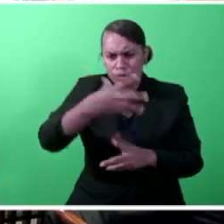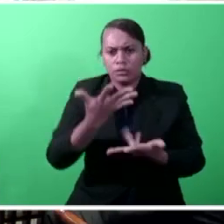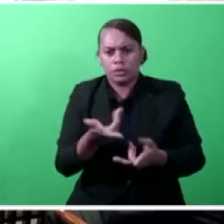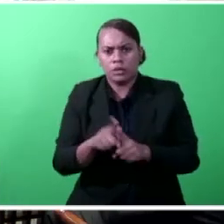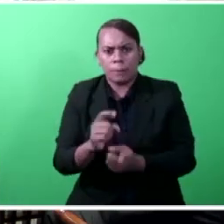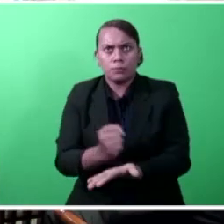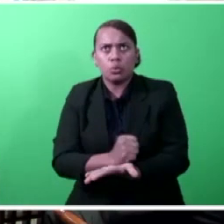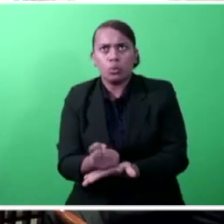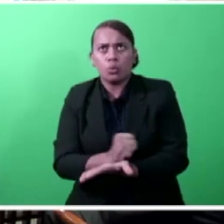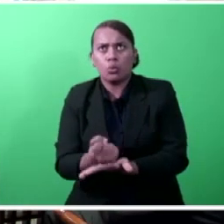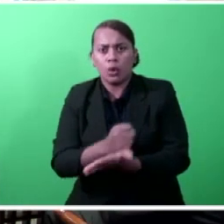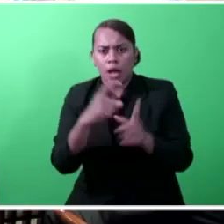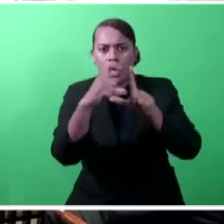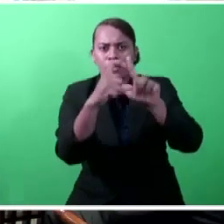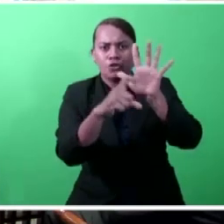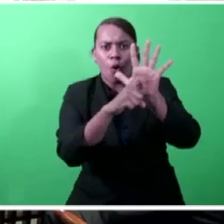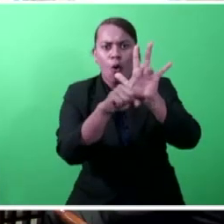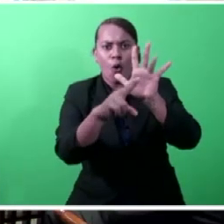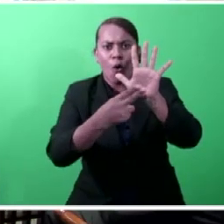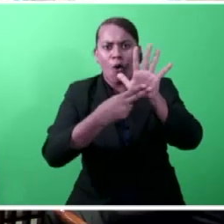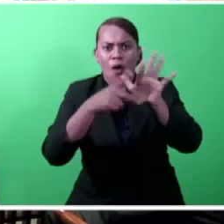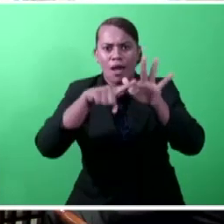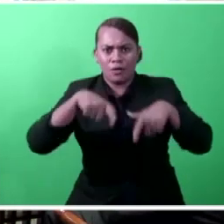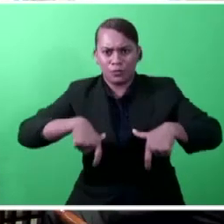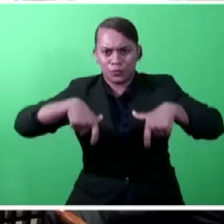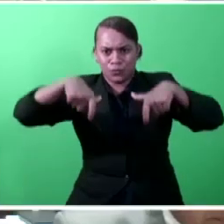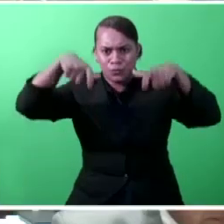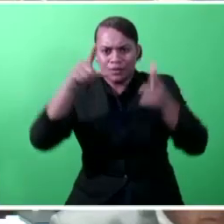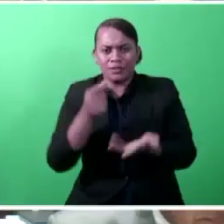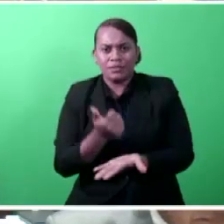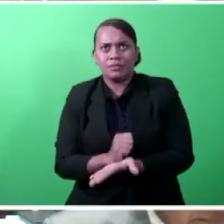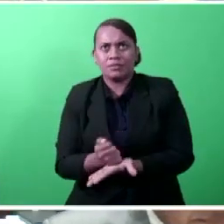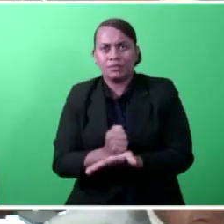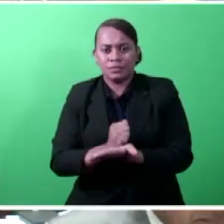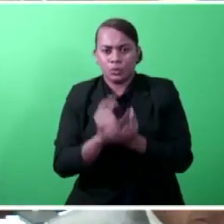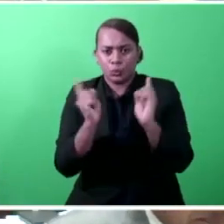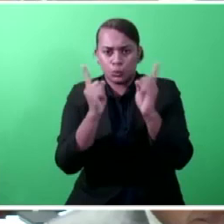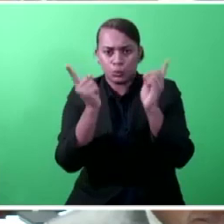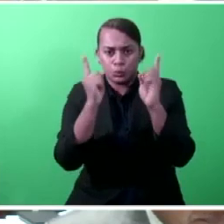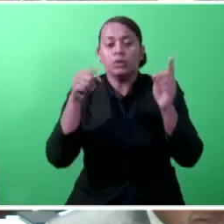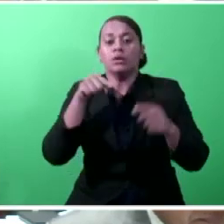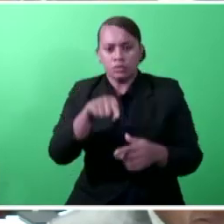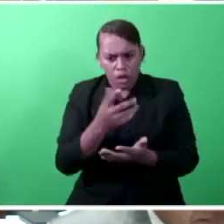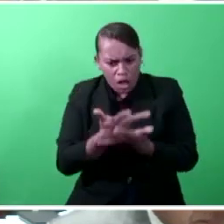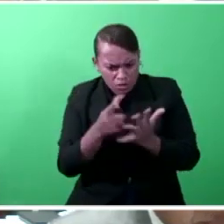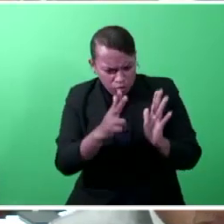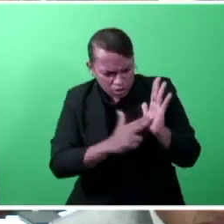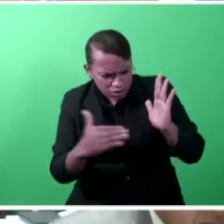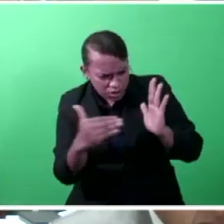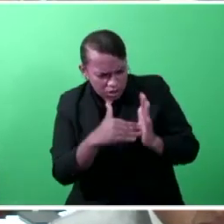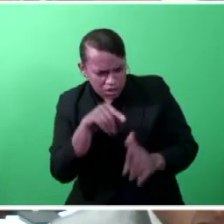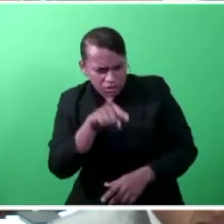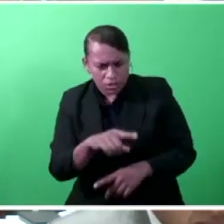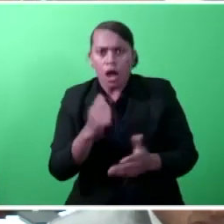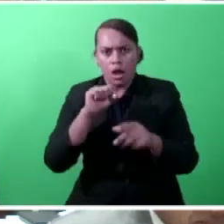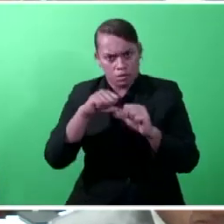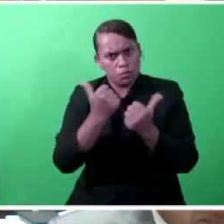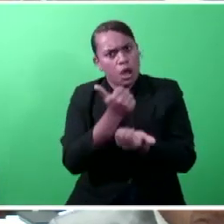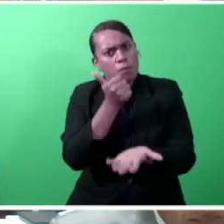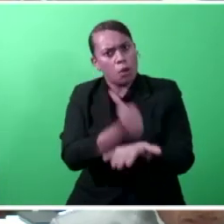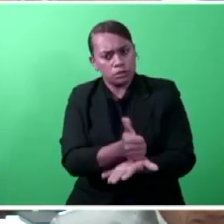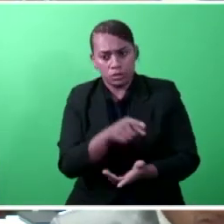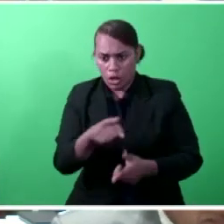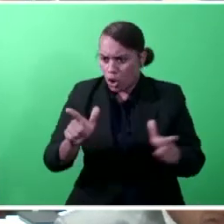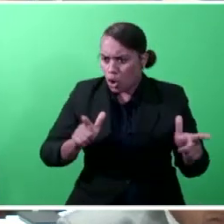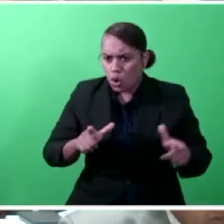for affected populations. MFAT from New Zealand agreed to provide support for the logistics